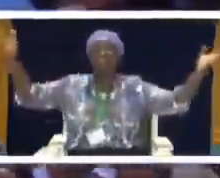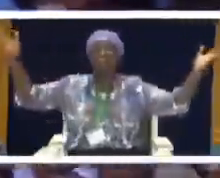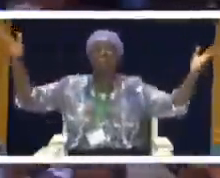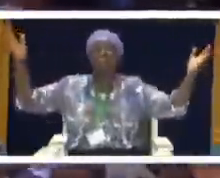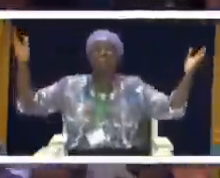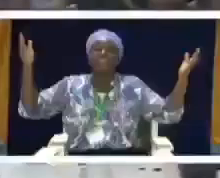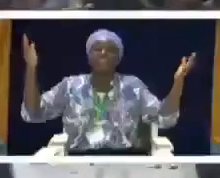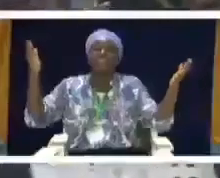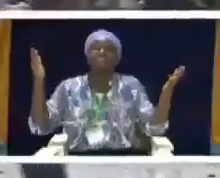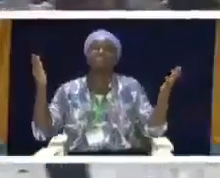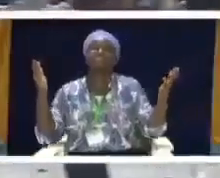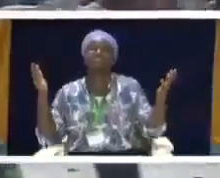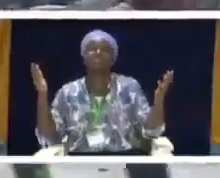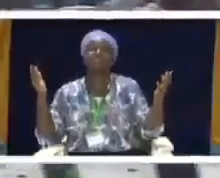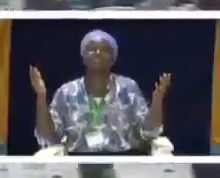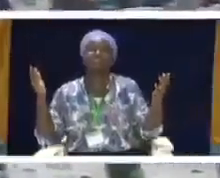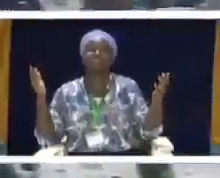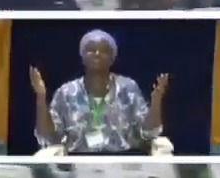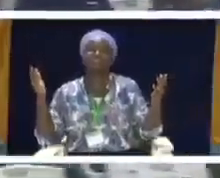Hallelujah!